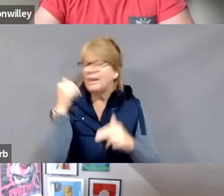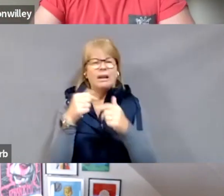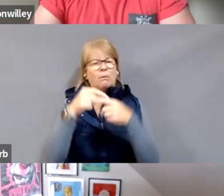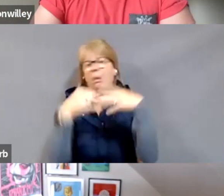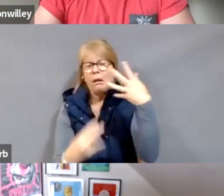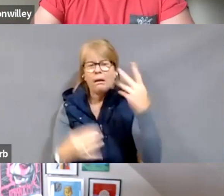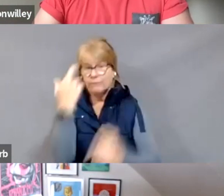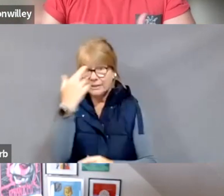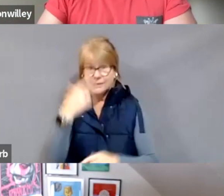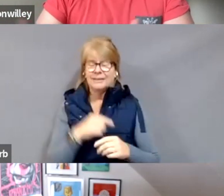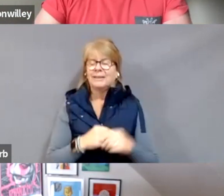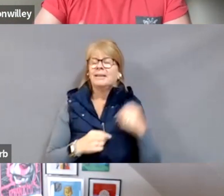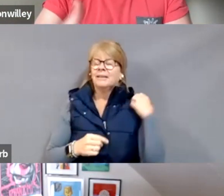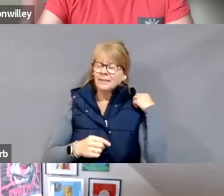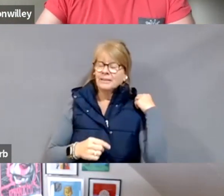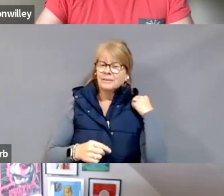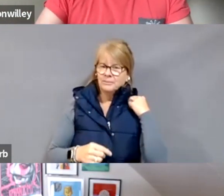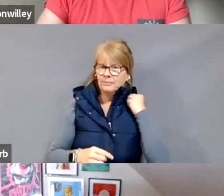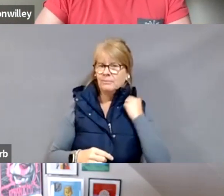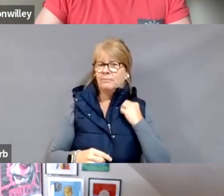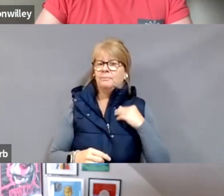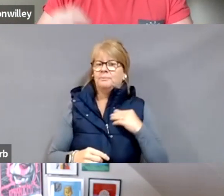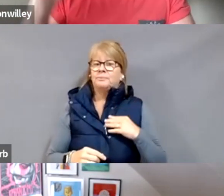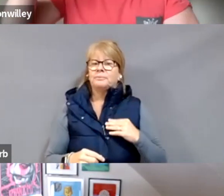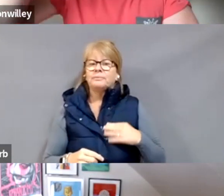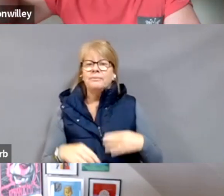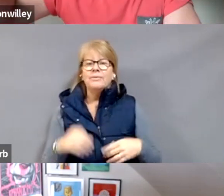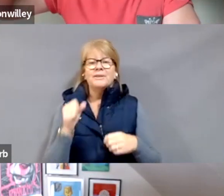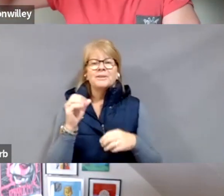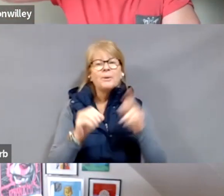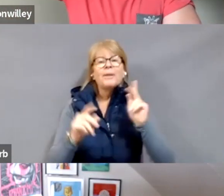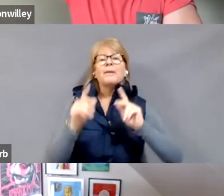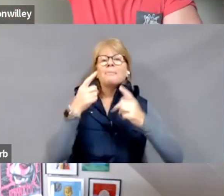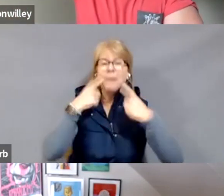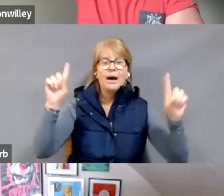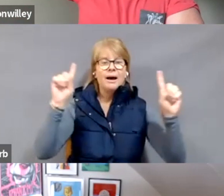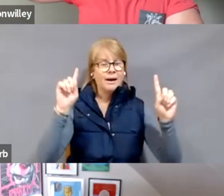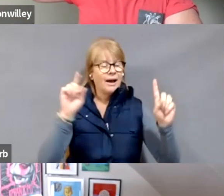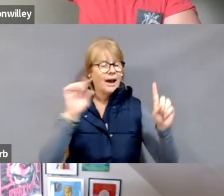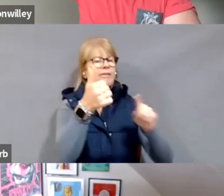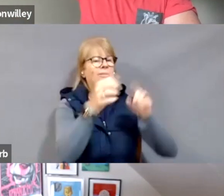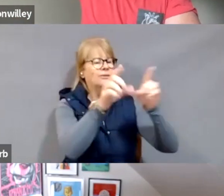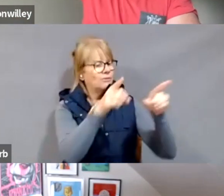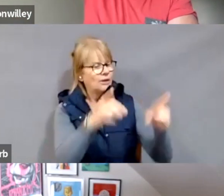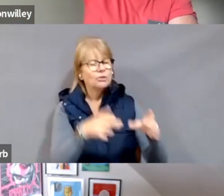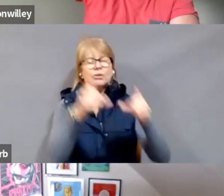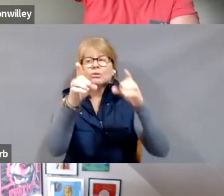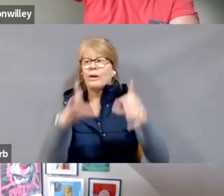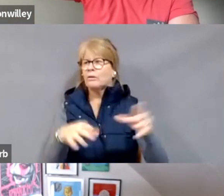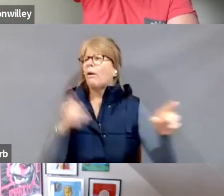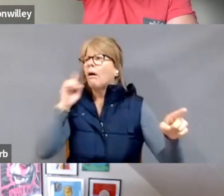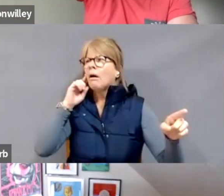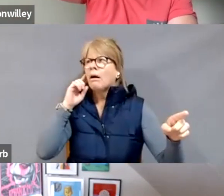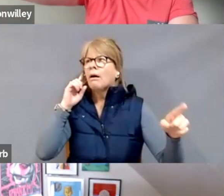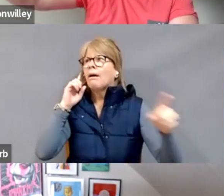So after a while, all of those things started to whisper in the ears of other directors and artistic